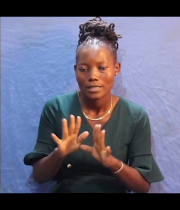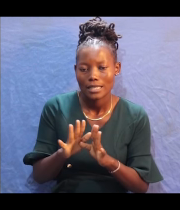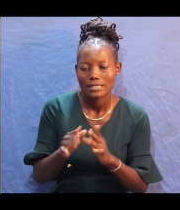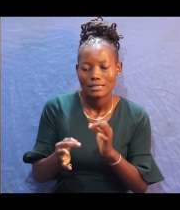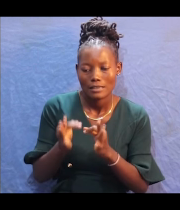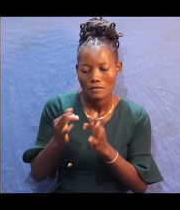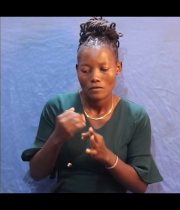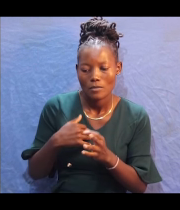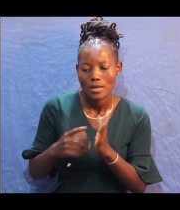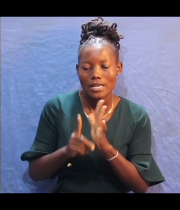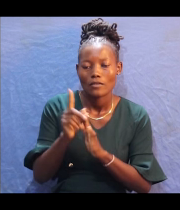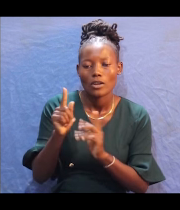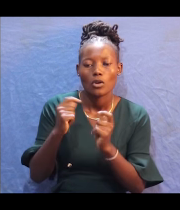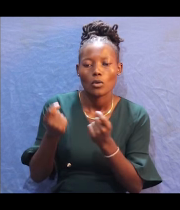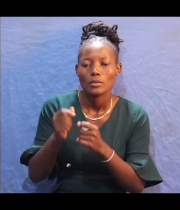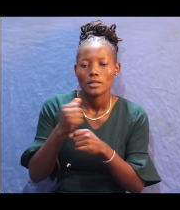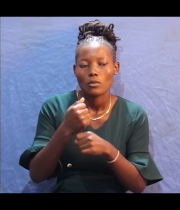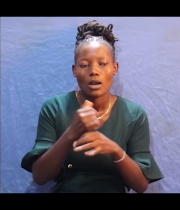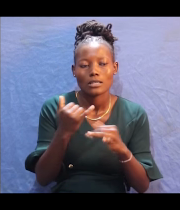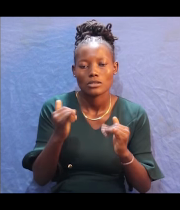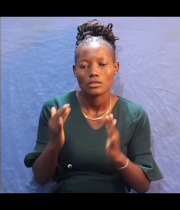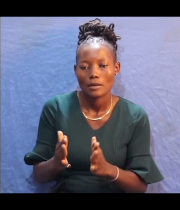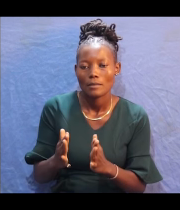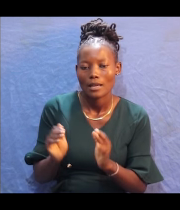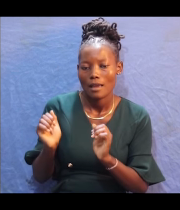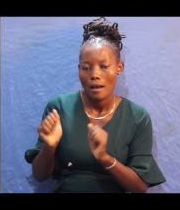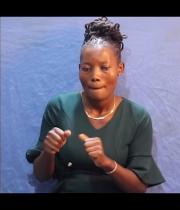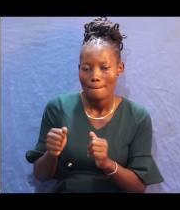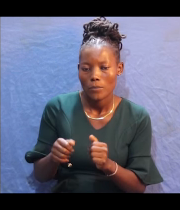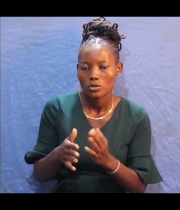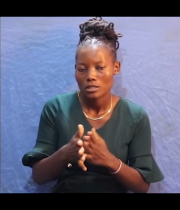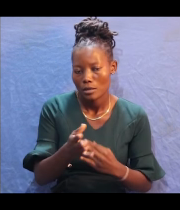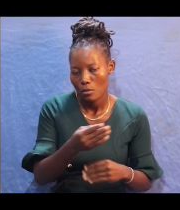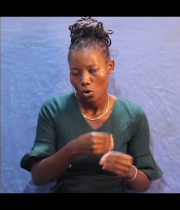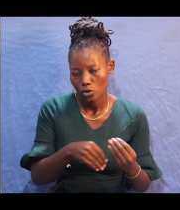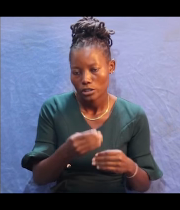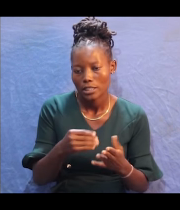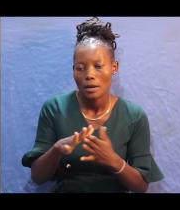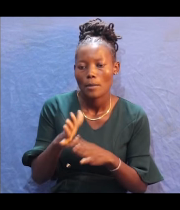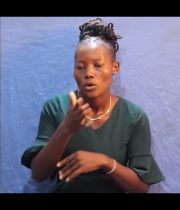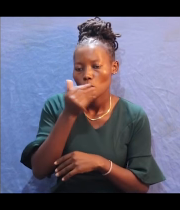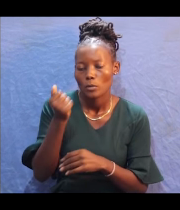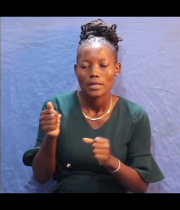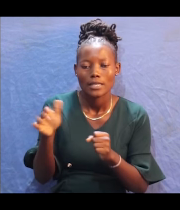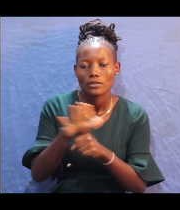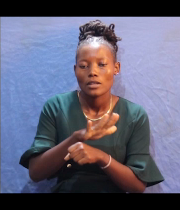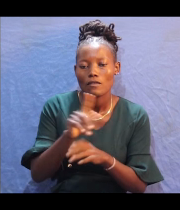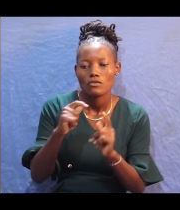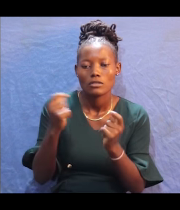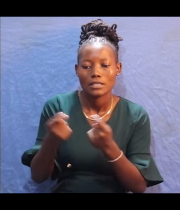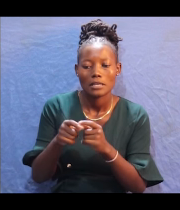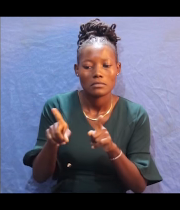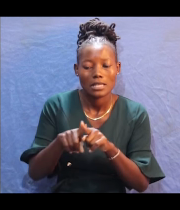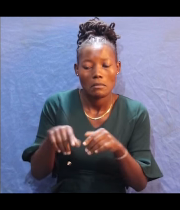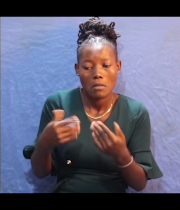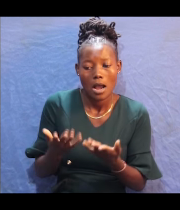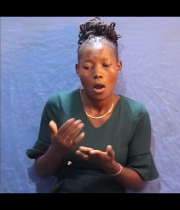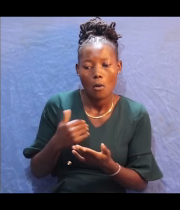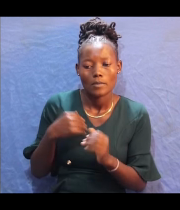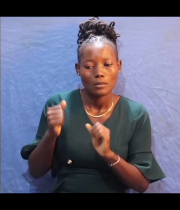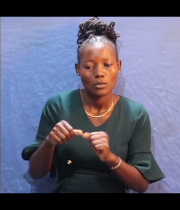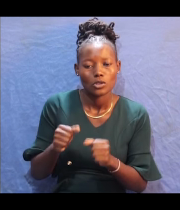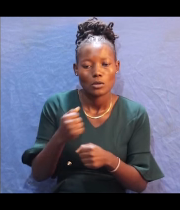teamwork on my player, he will contribute or she will contribute better to the whole team. And how will I make a better